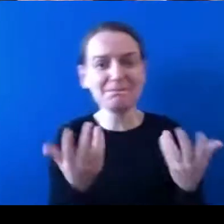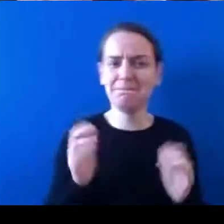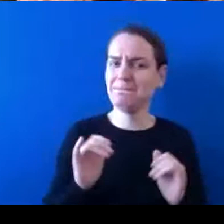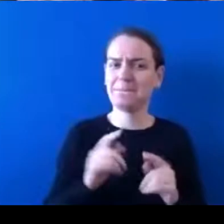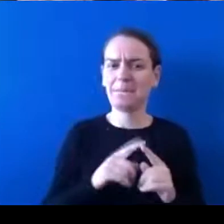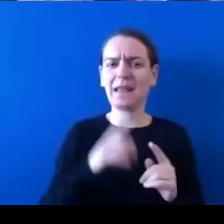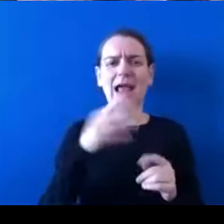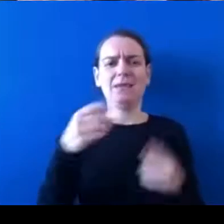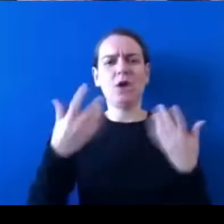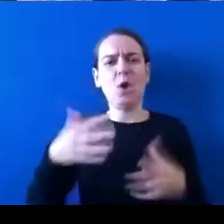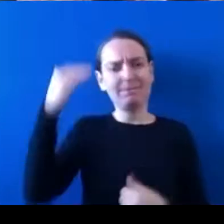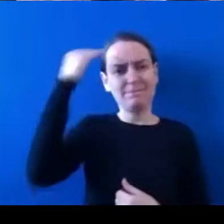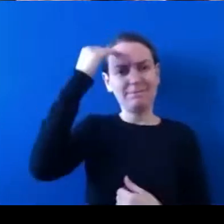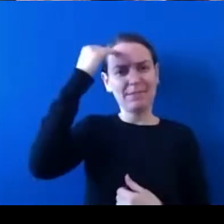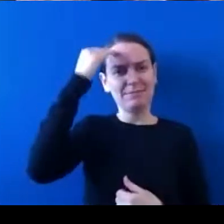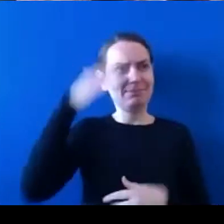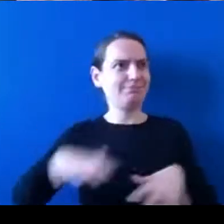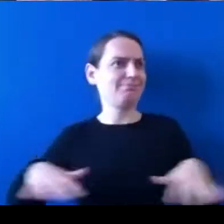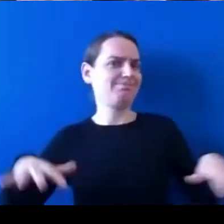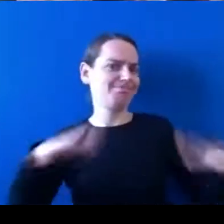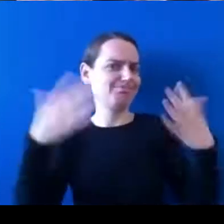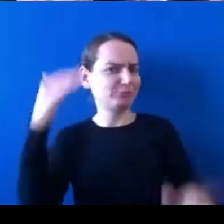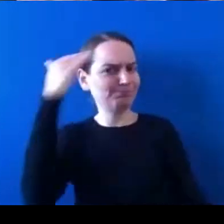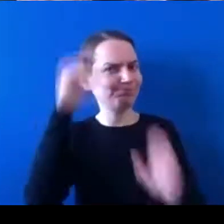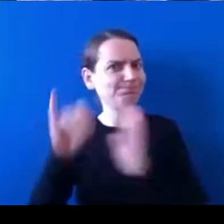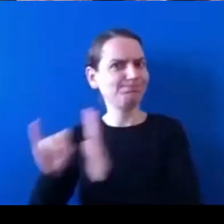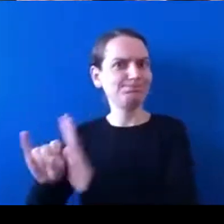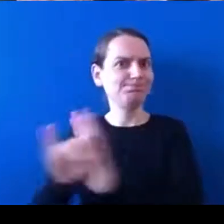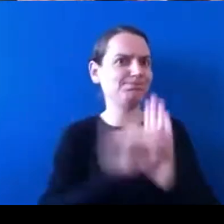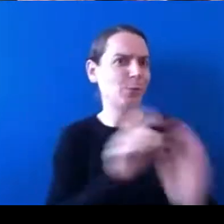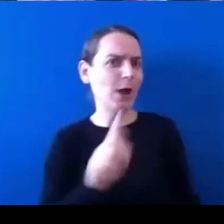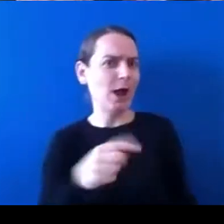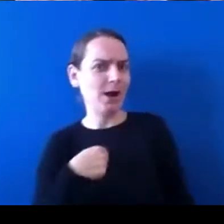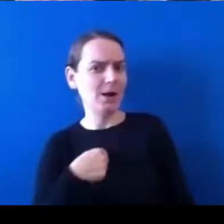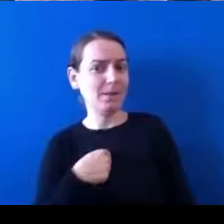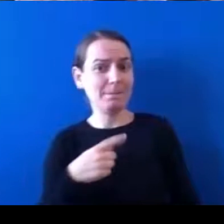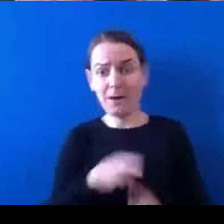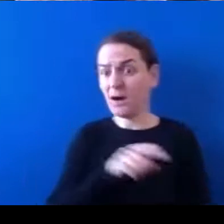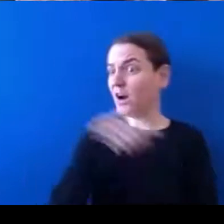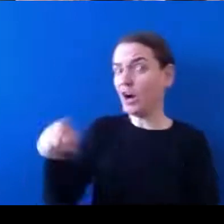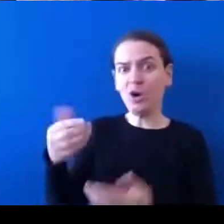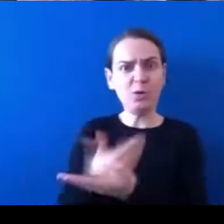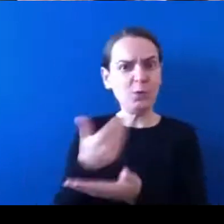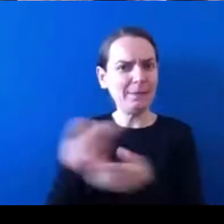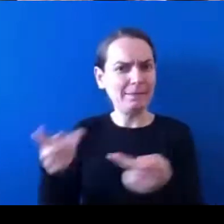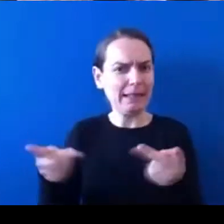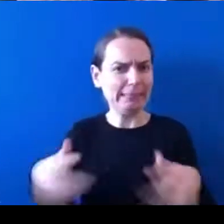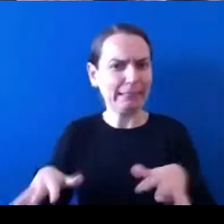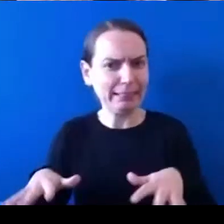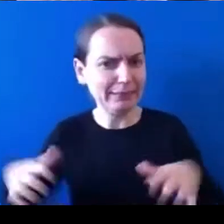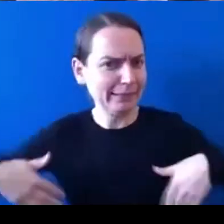environments. And all college campuses will be unfamiliar.